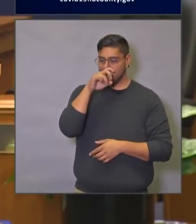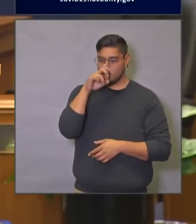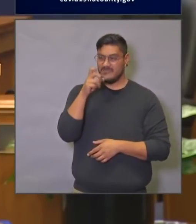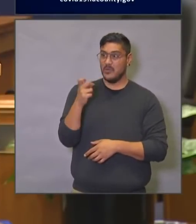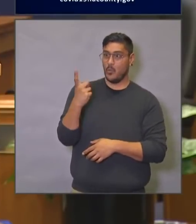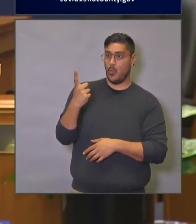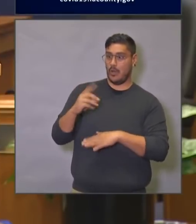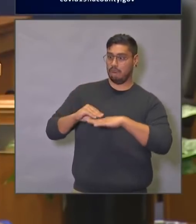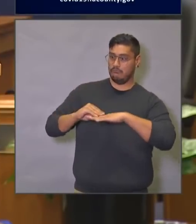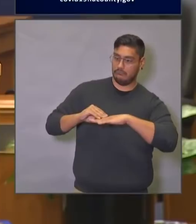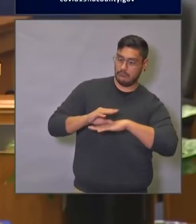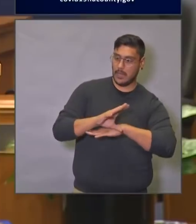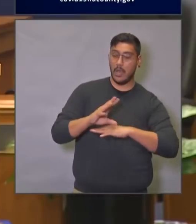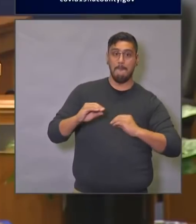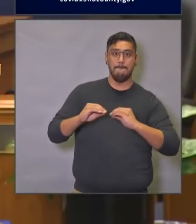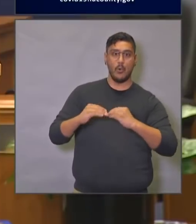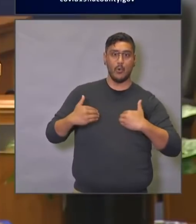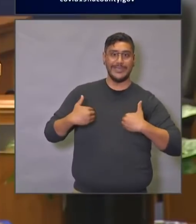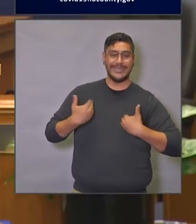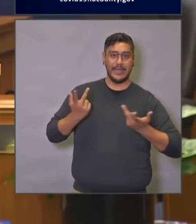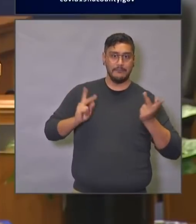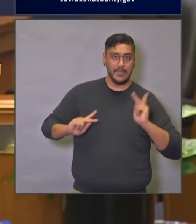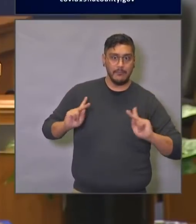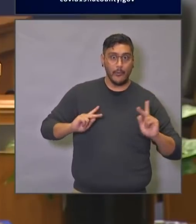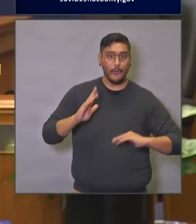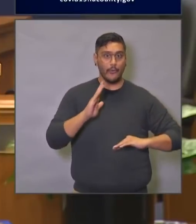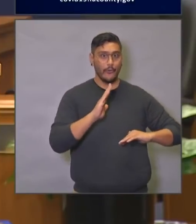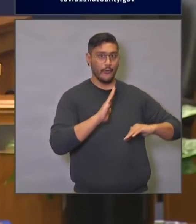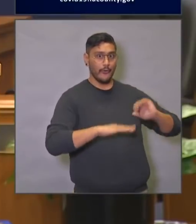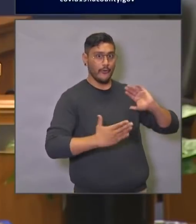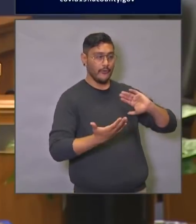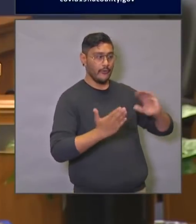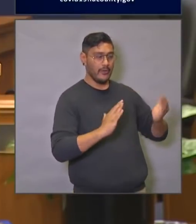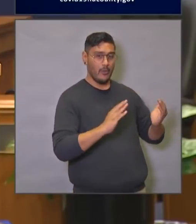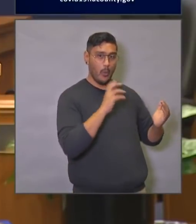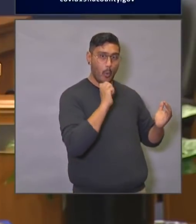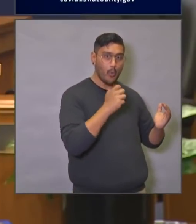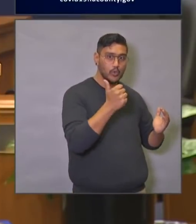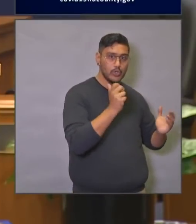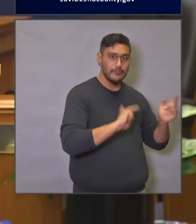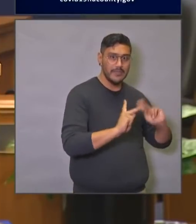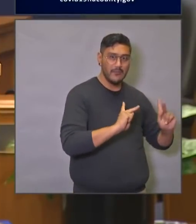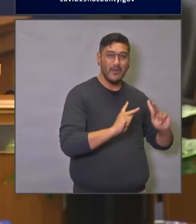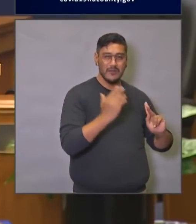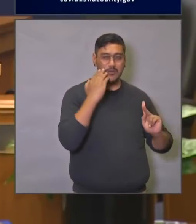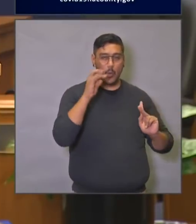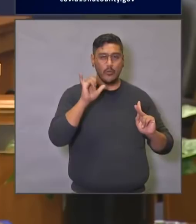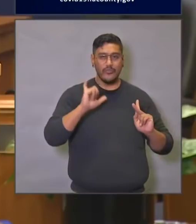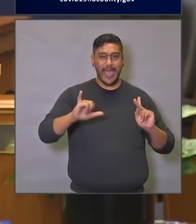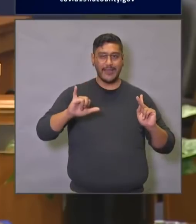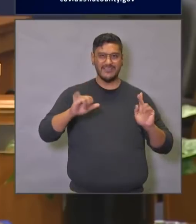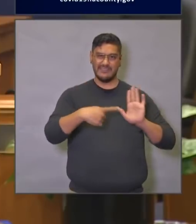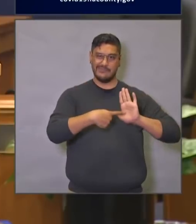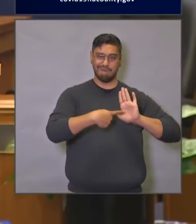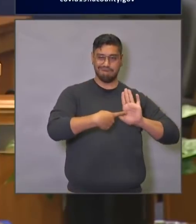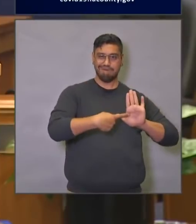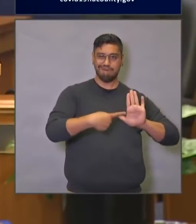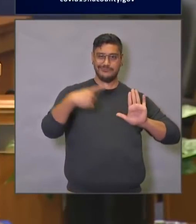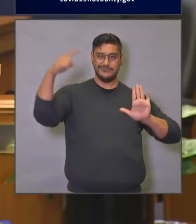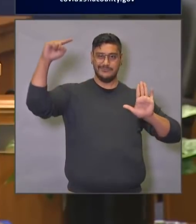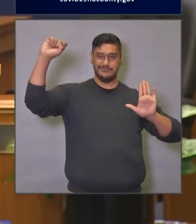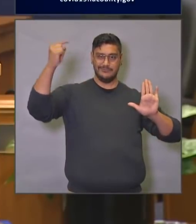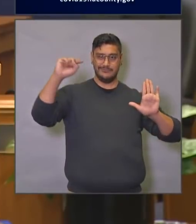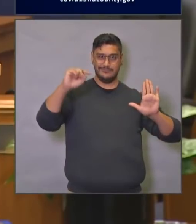more younger people in the hospital than older people in the hospital, sort of that decreased line that I showed about